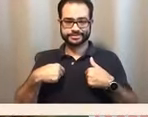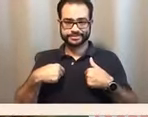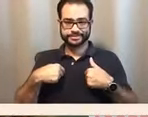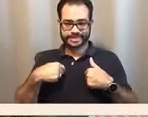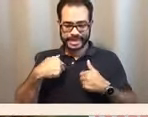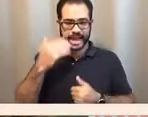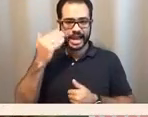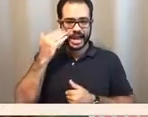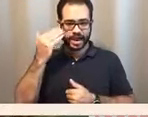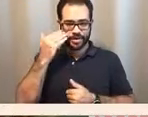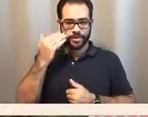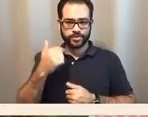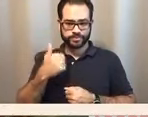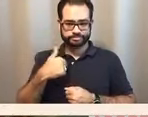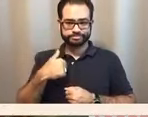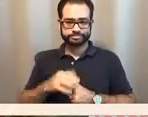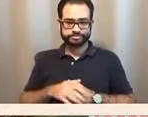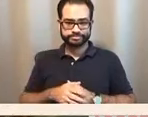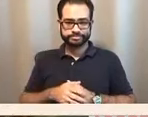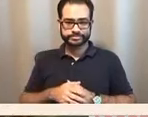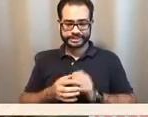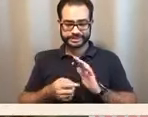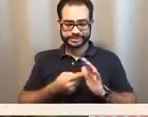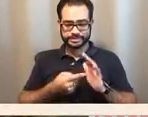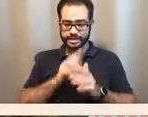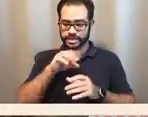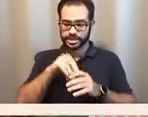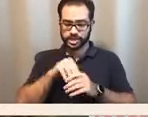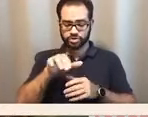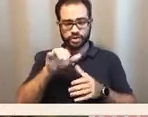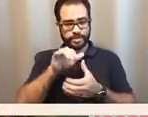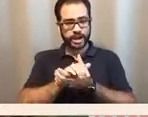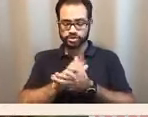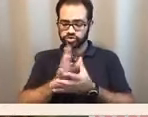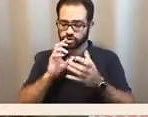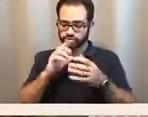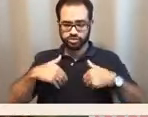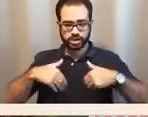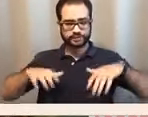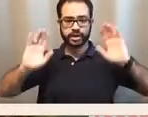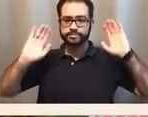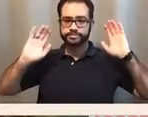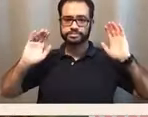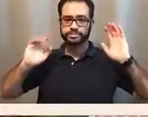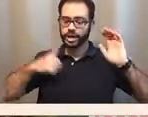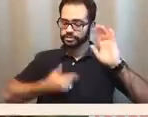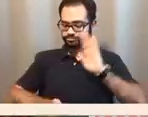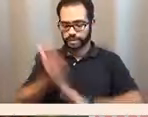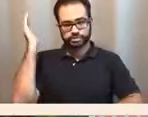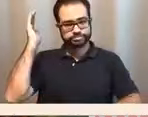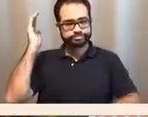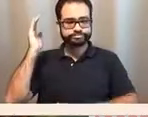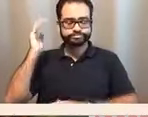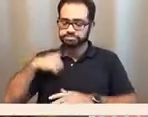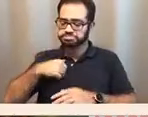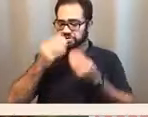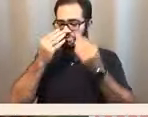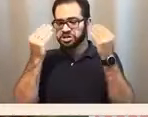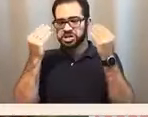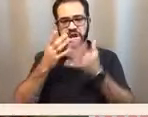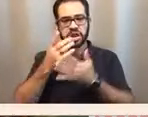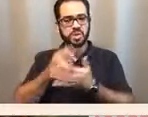is. Sometimes in your marriage, you feel like giving up. I'm packing. I'm gone. I don't care what people